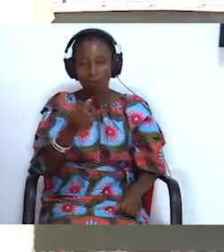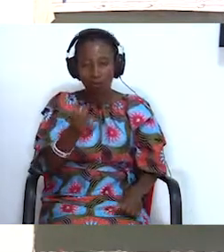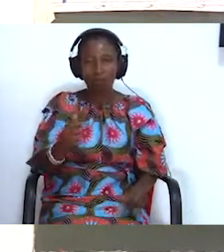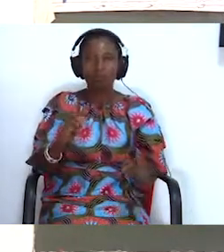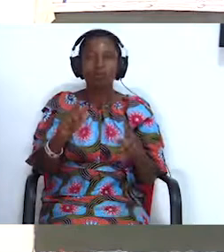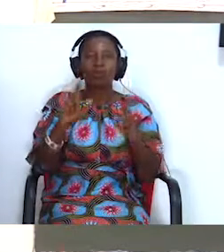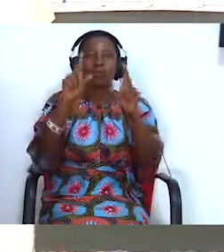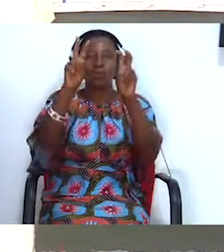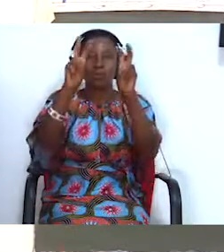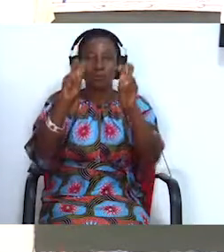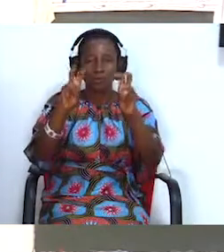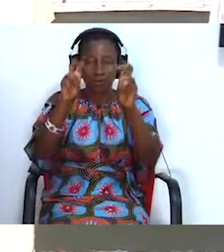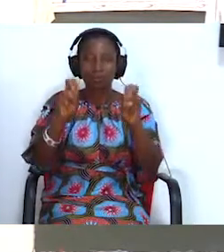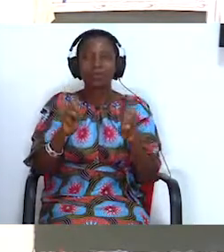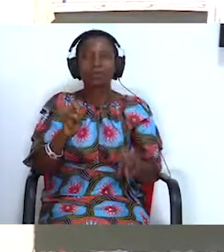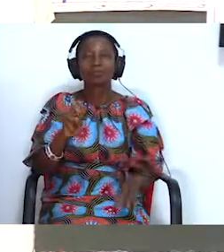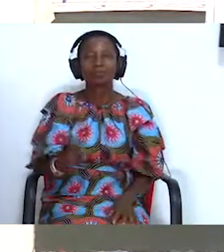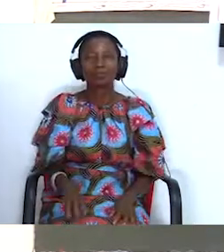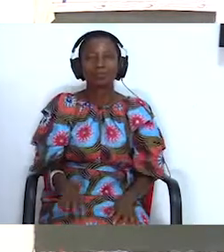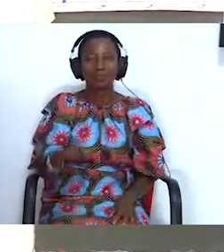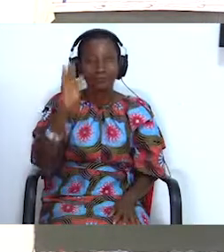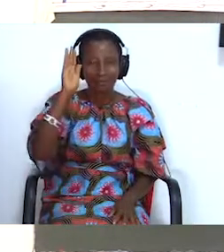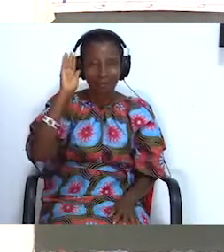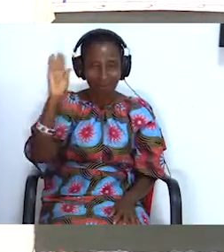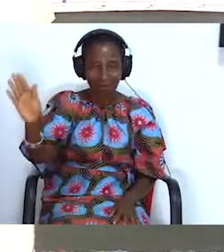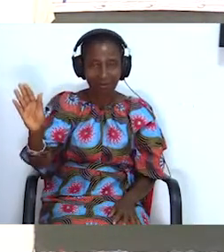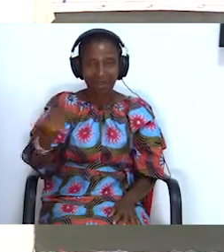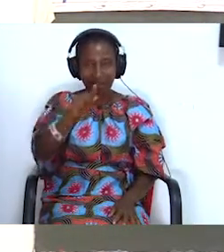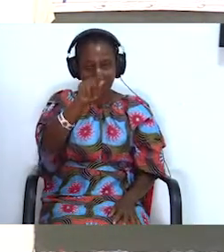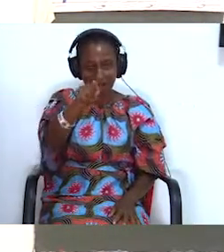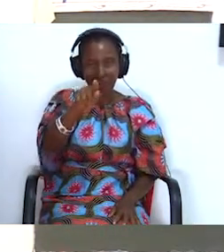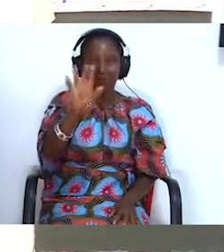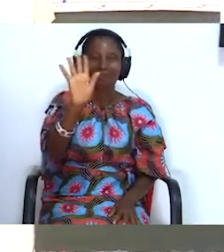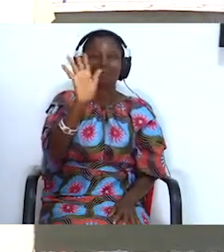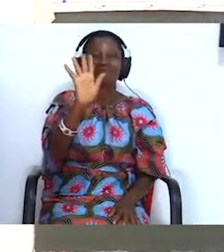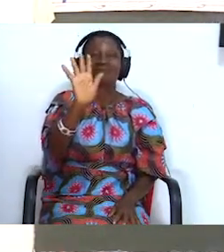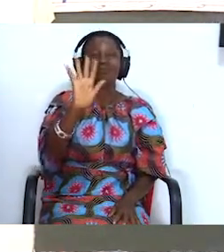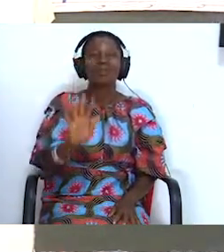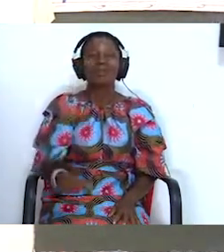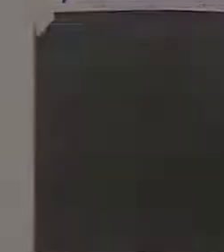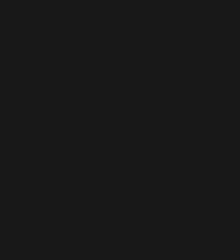there before introducing a new sound to you. Thank you. Bye.